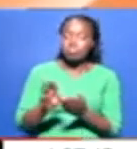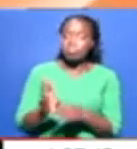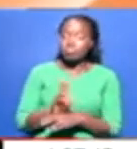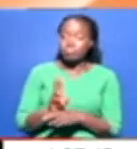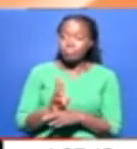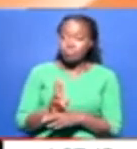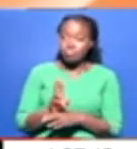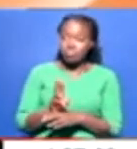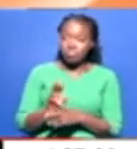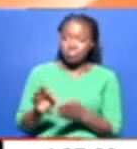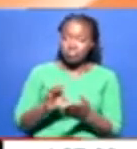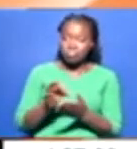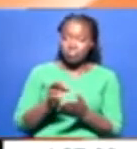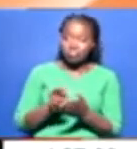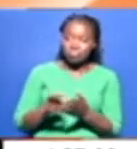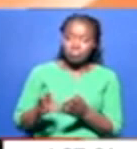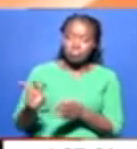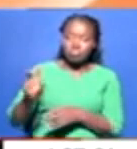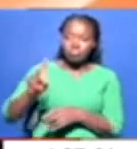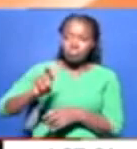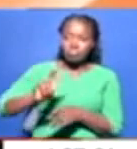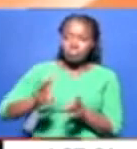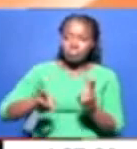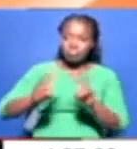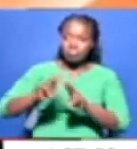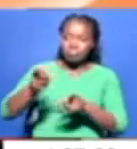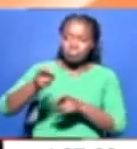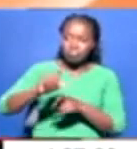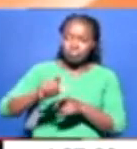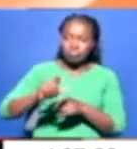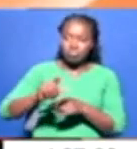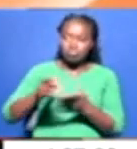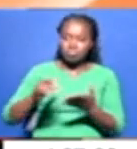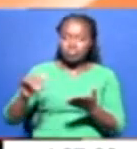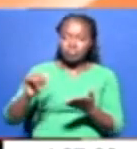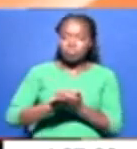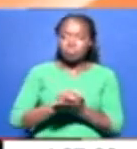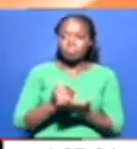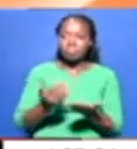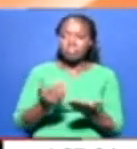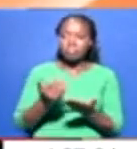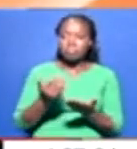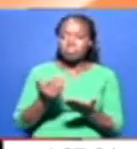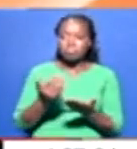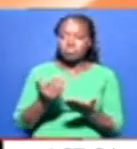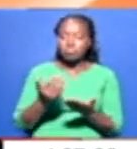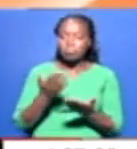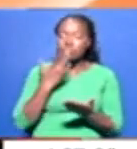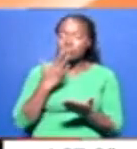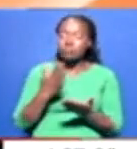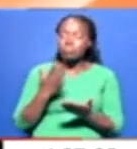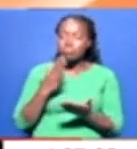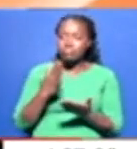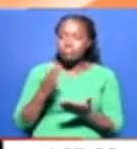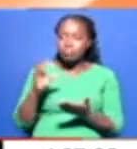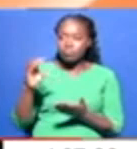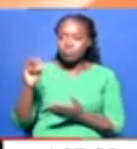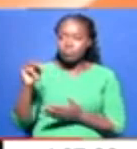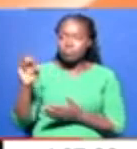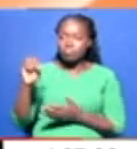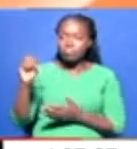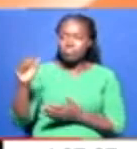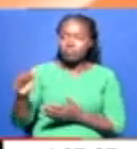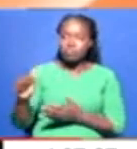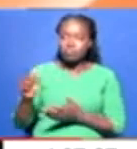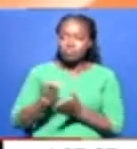Kenya Tea Packers Limited says it has been forced to import herbs from the COMESA region and Nigeria to meet the demand